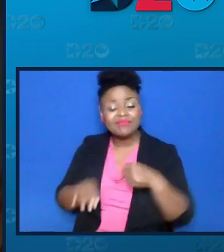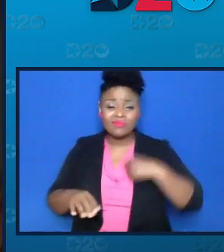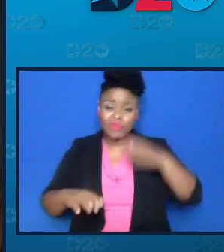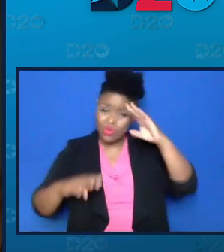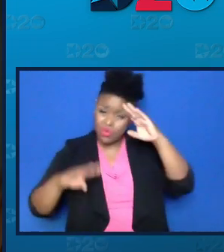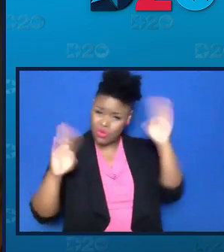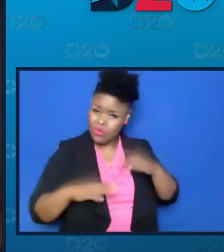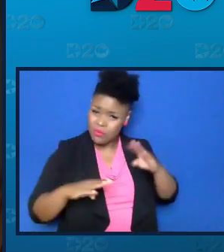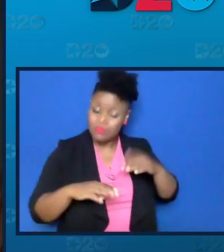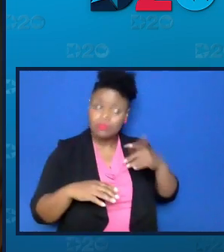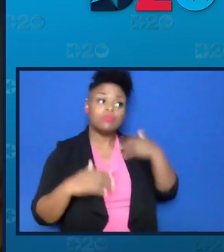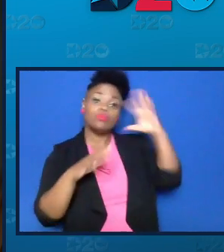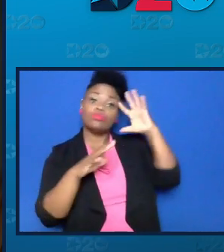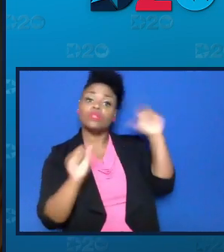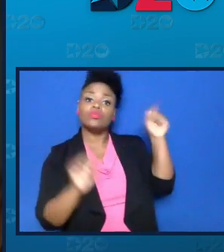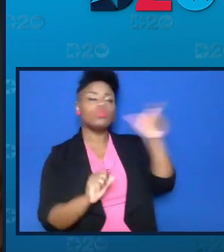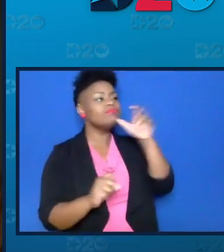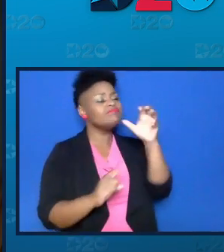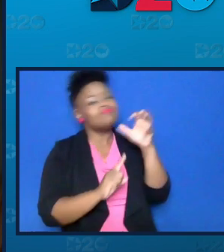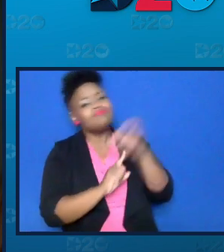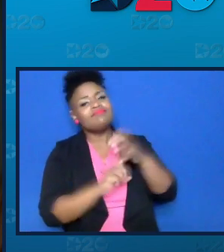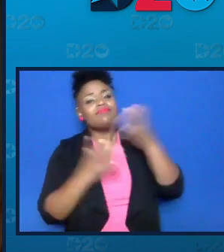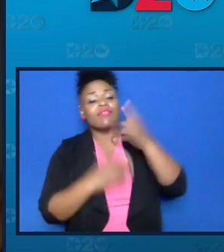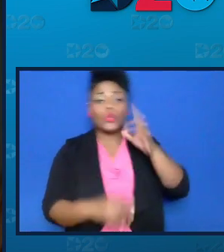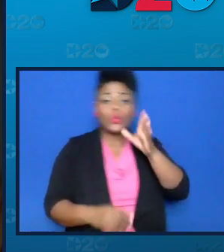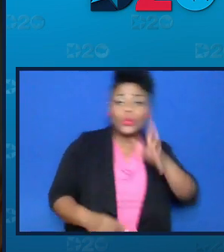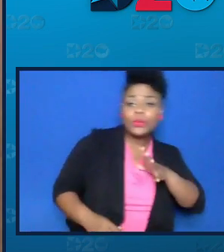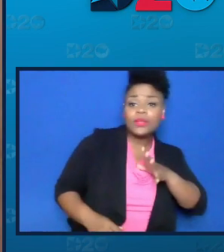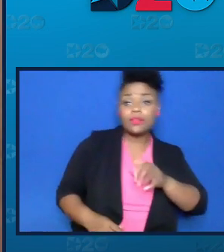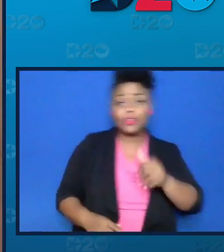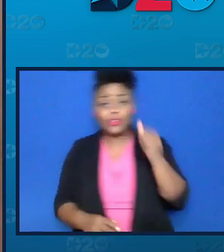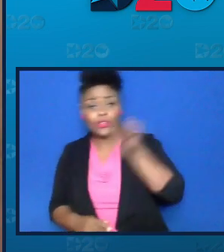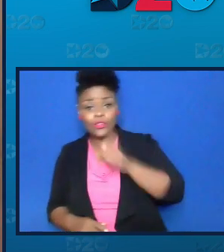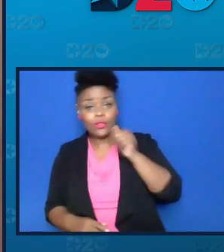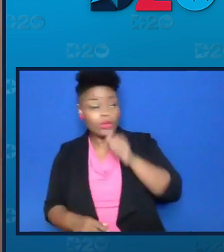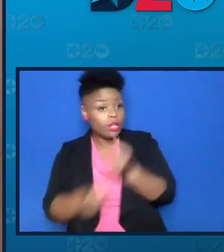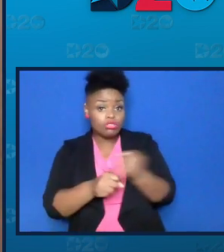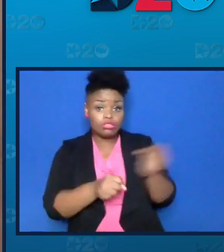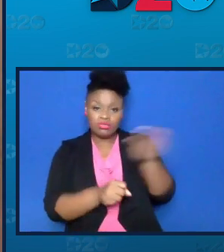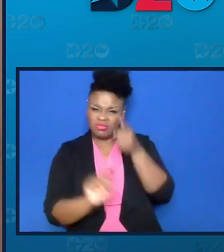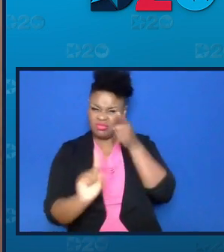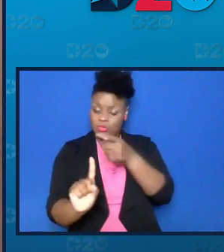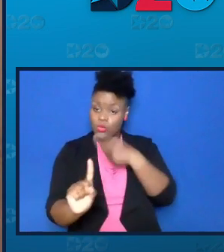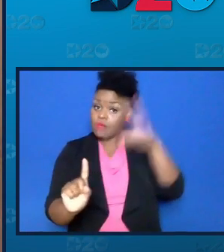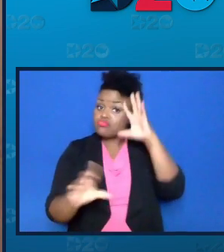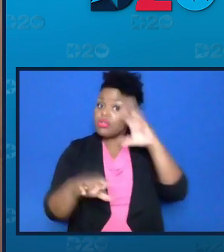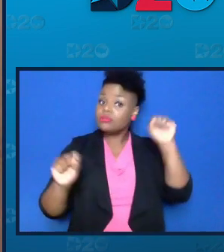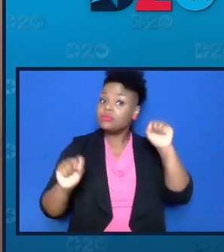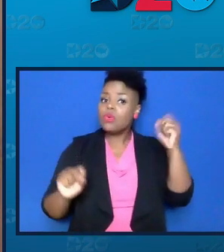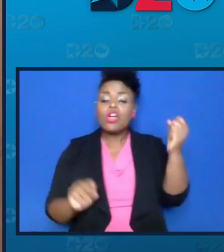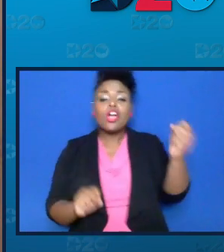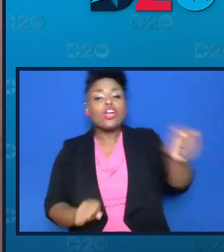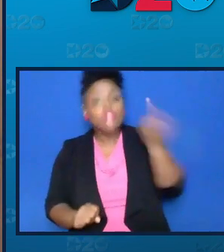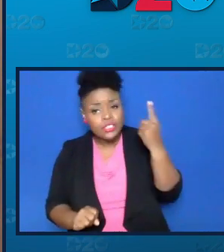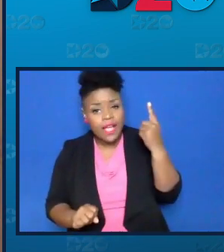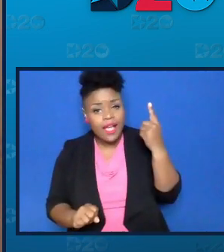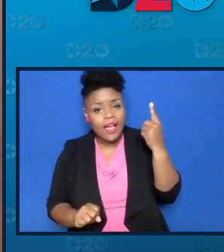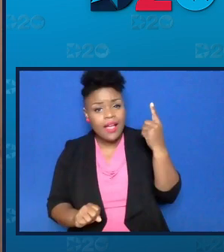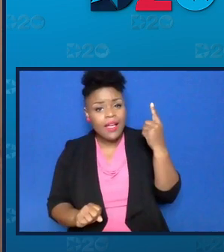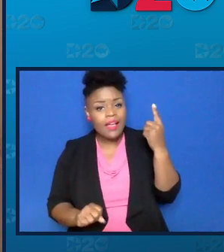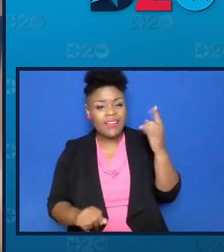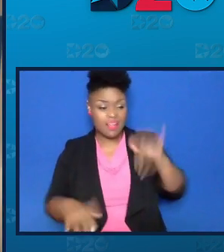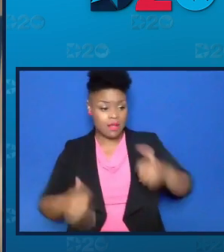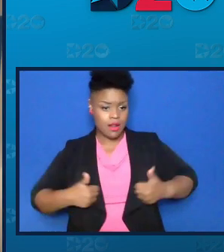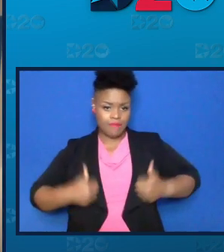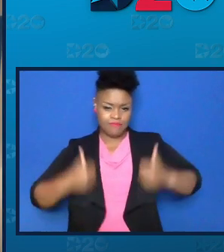next year, I want a president who understands what military families need. Who cares about the rights and lives of disabled